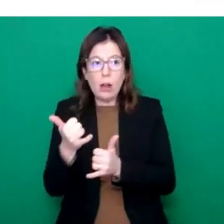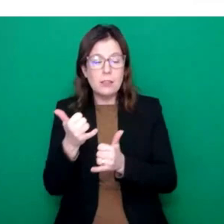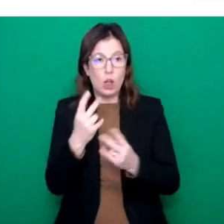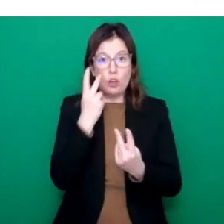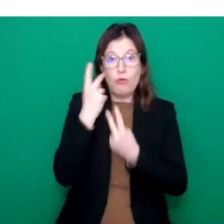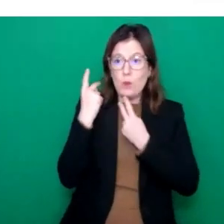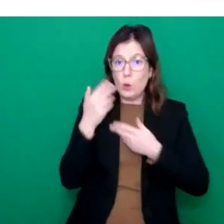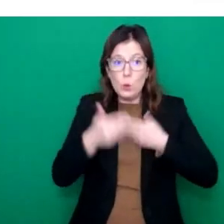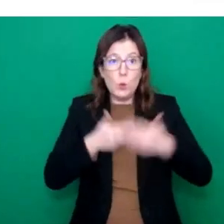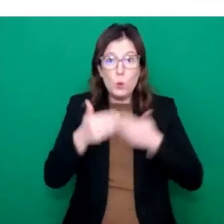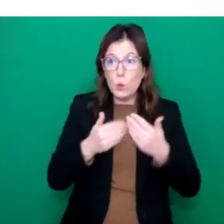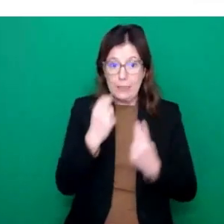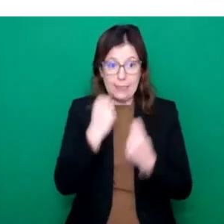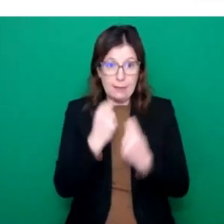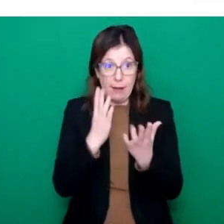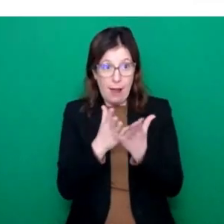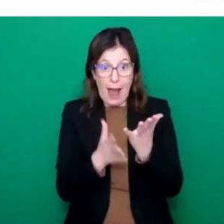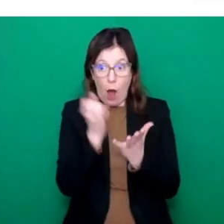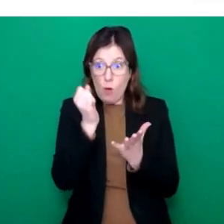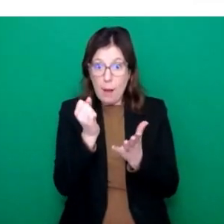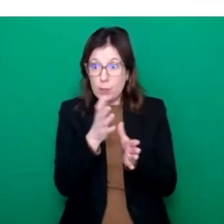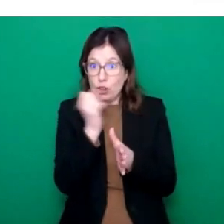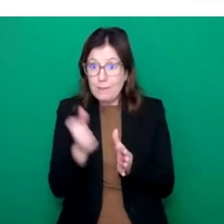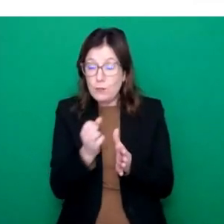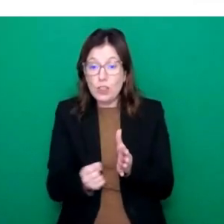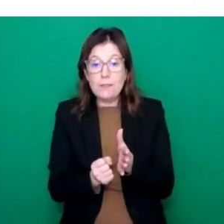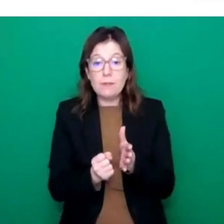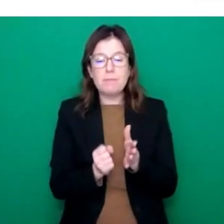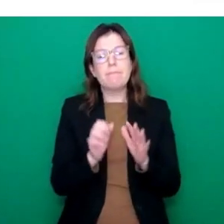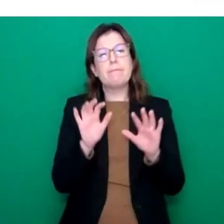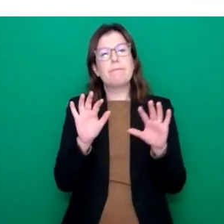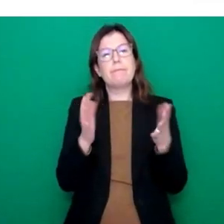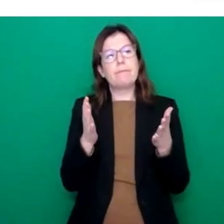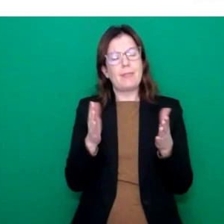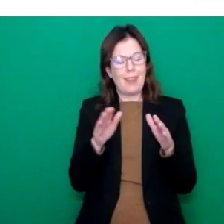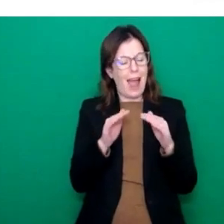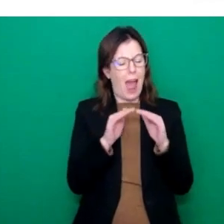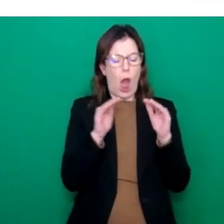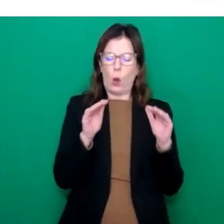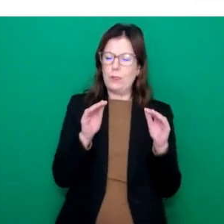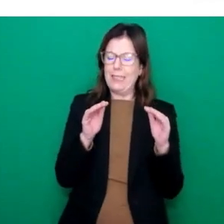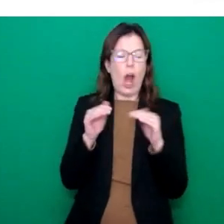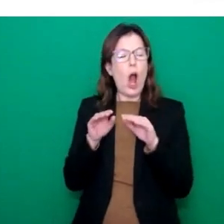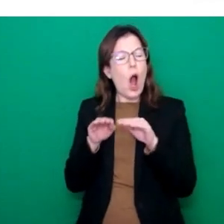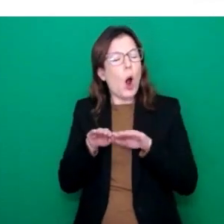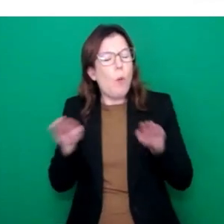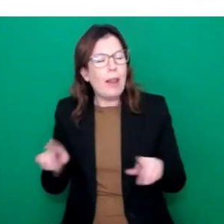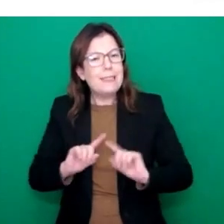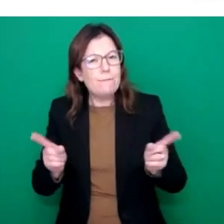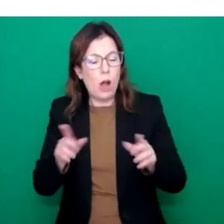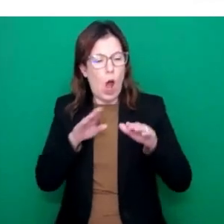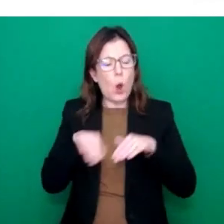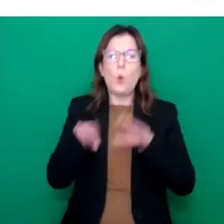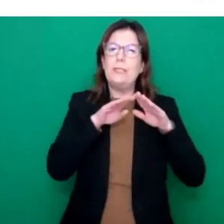how well we're doing in terms of the outcomes. So equity is preferable to equality because equity